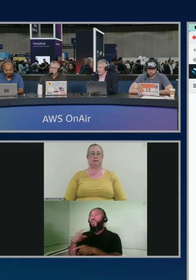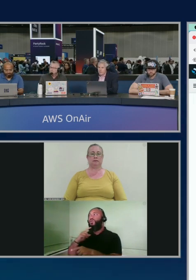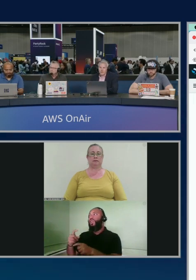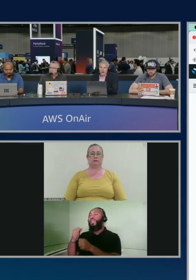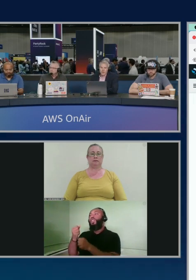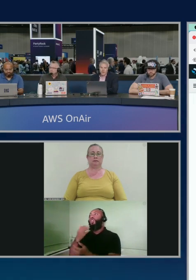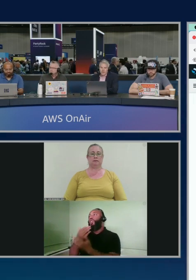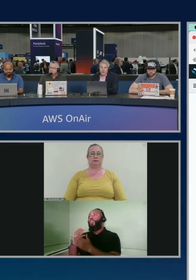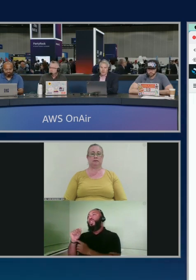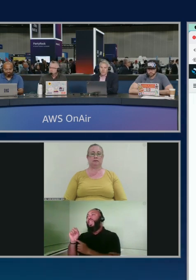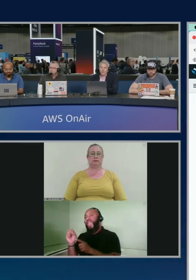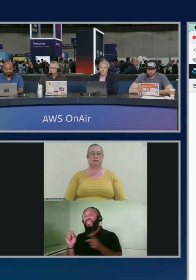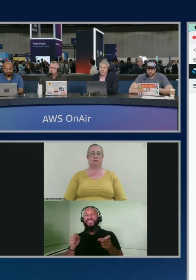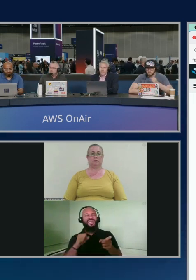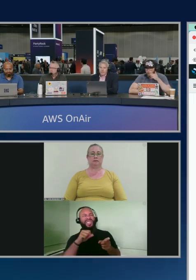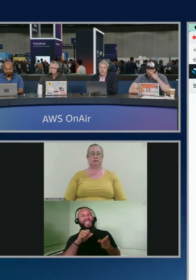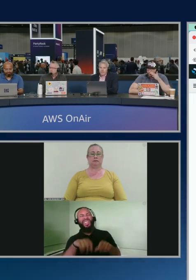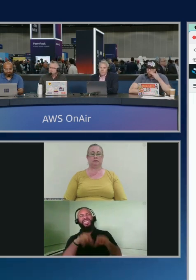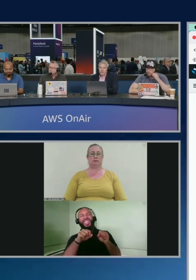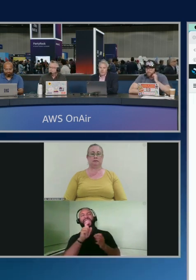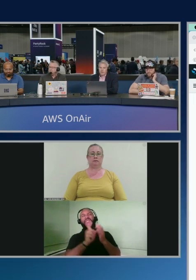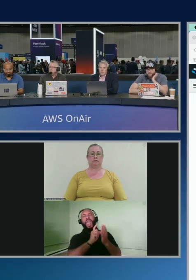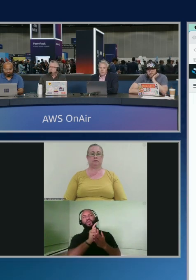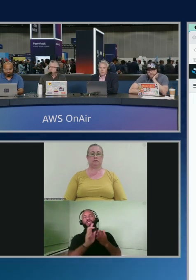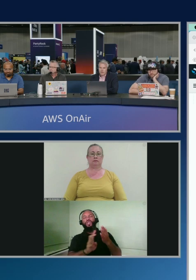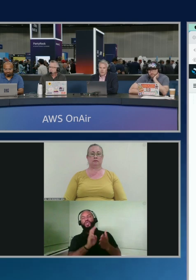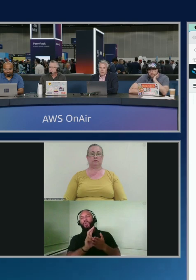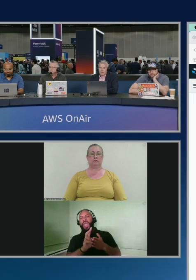quickly provide it a